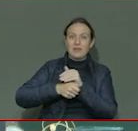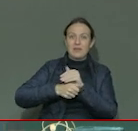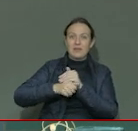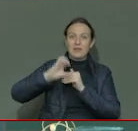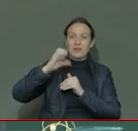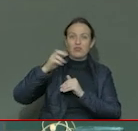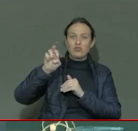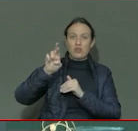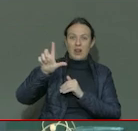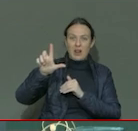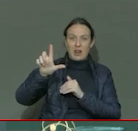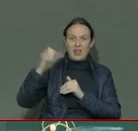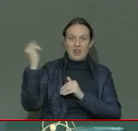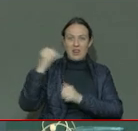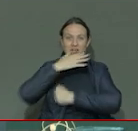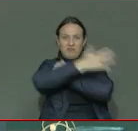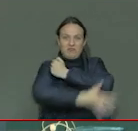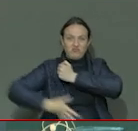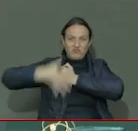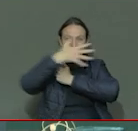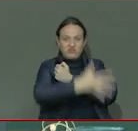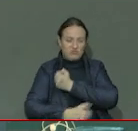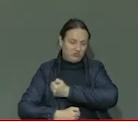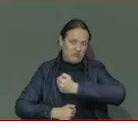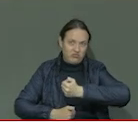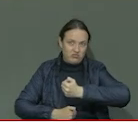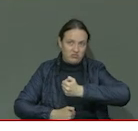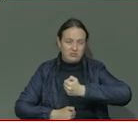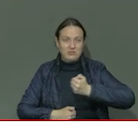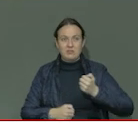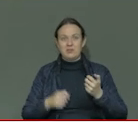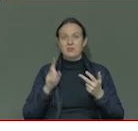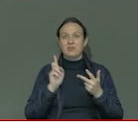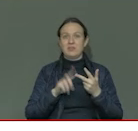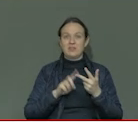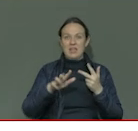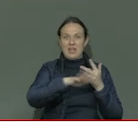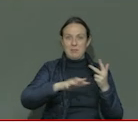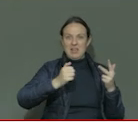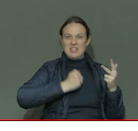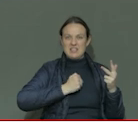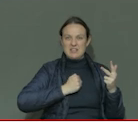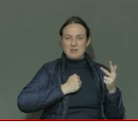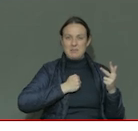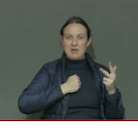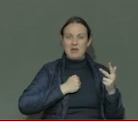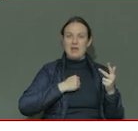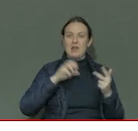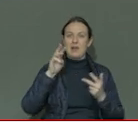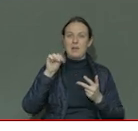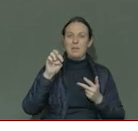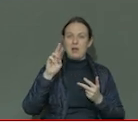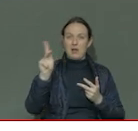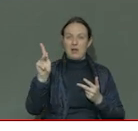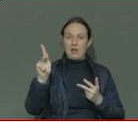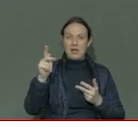turtle shell as kind of a shield, and he delineates his own territory. How does he do that? When he says, this